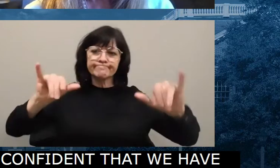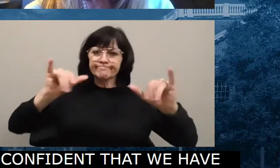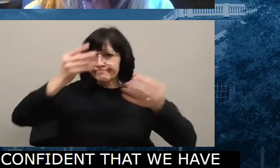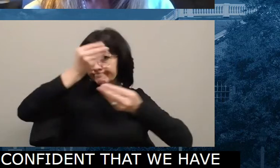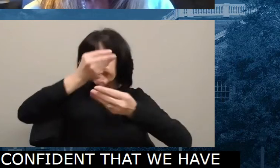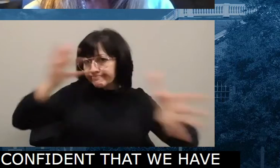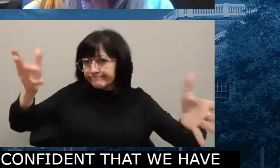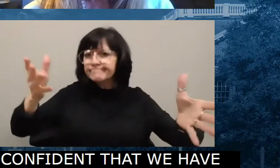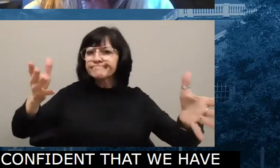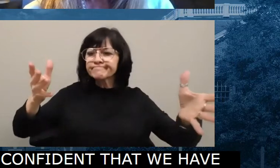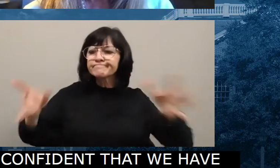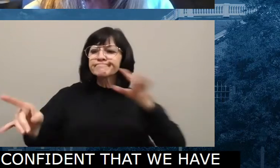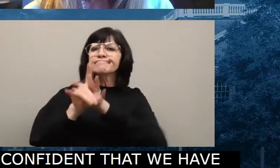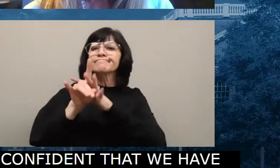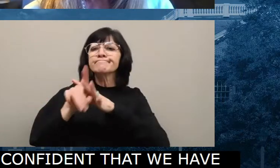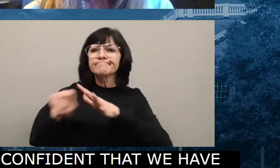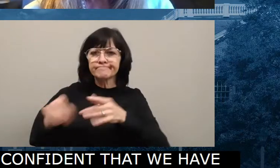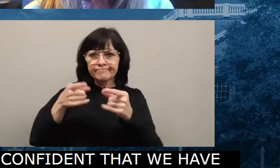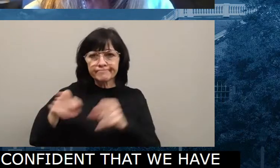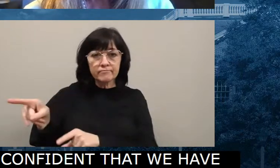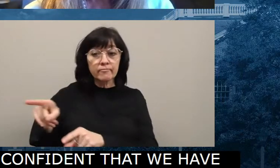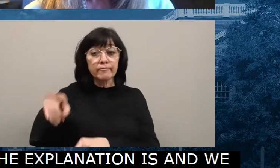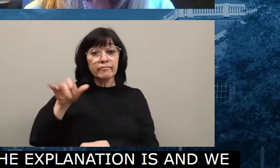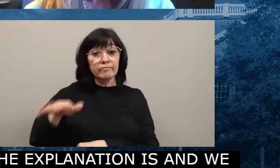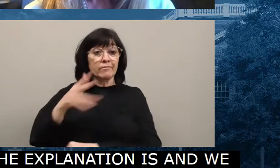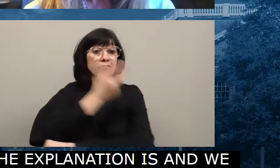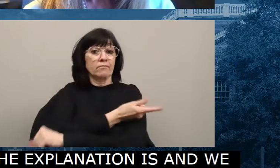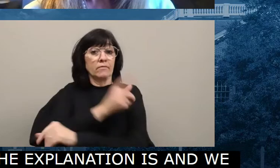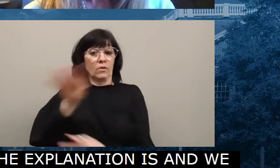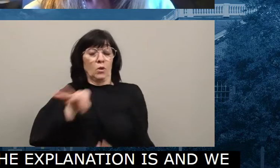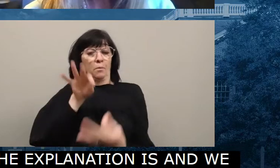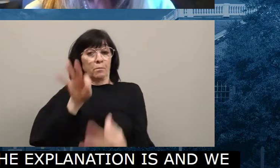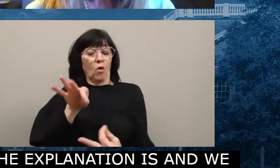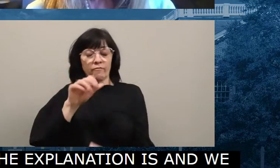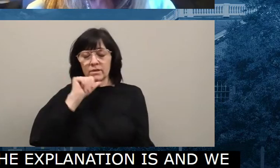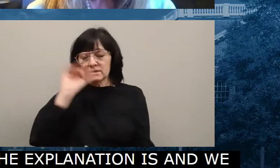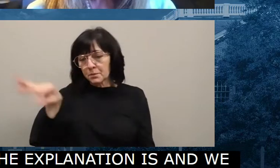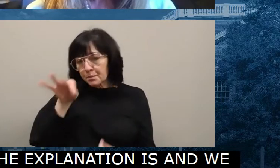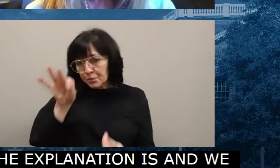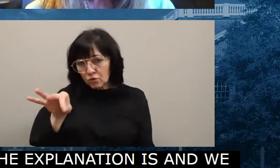been a lot of demand for the one-dose J&J vaccination.